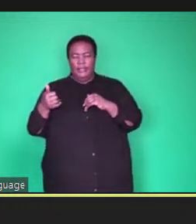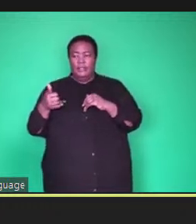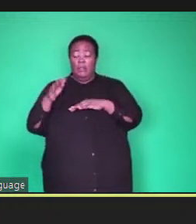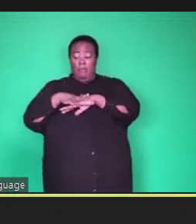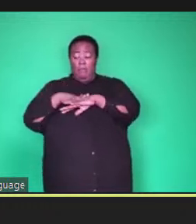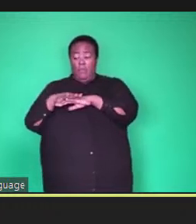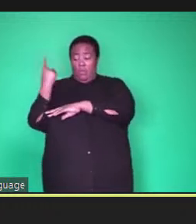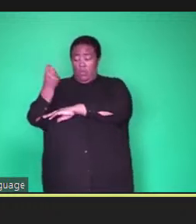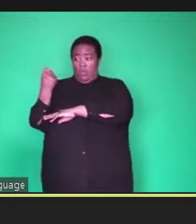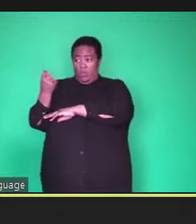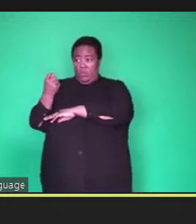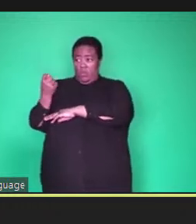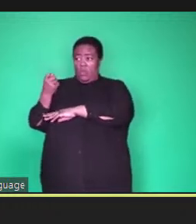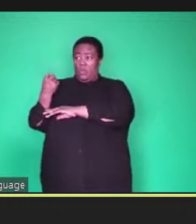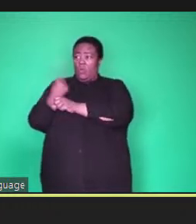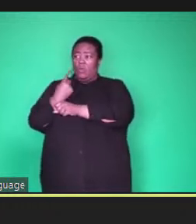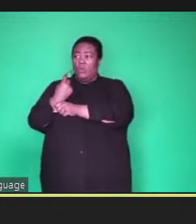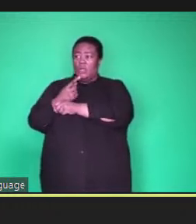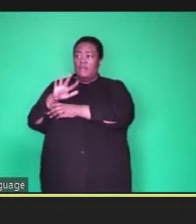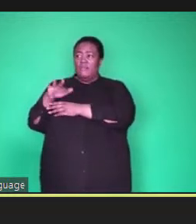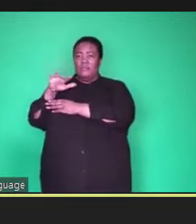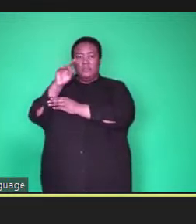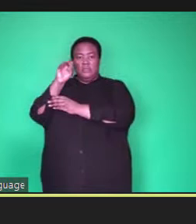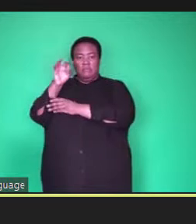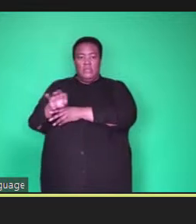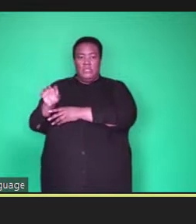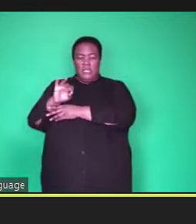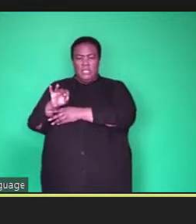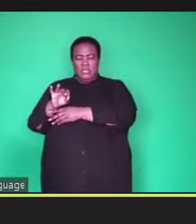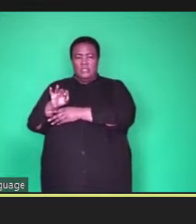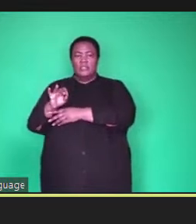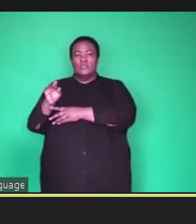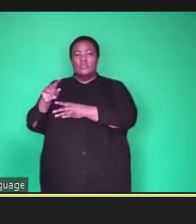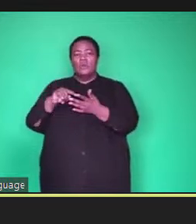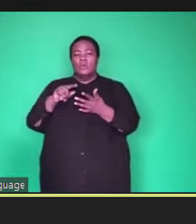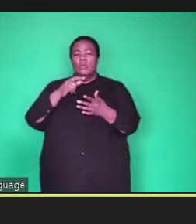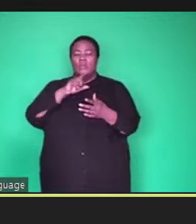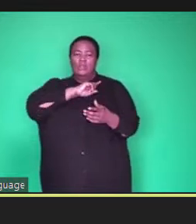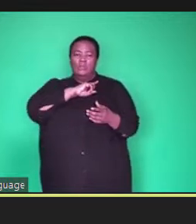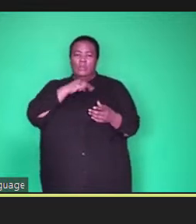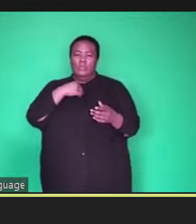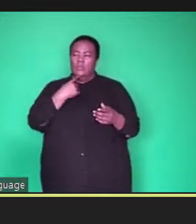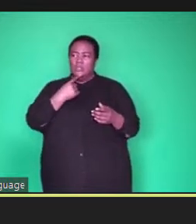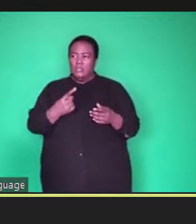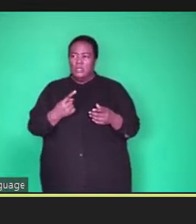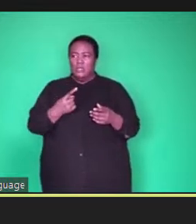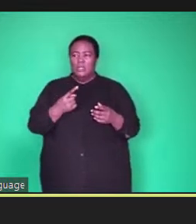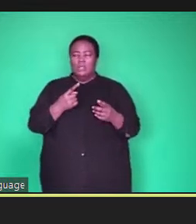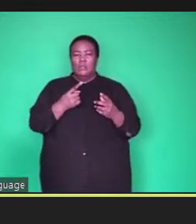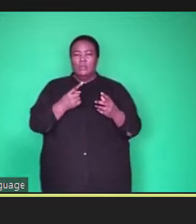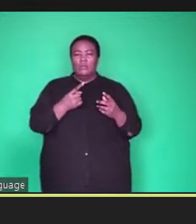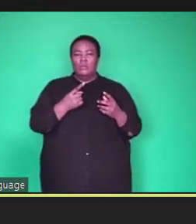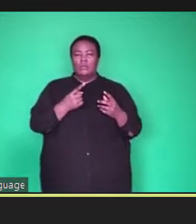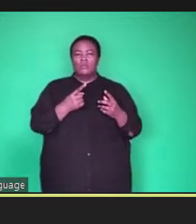this doesn't mean, because that's why I was showing you that there are large proportions of rural even in these other categories.